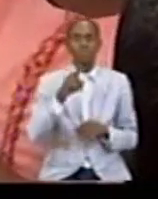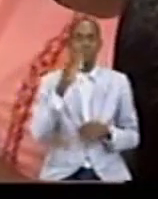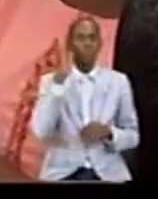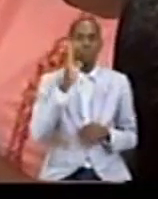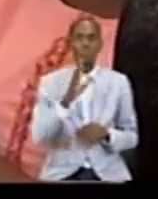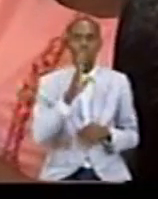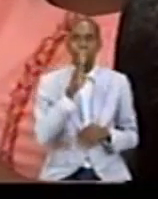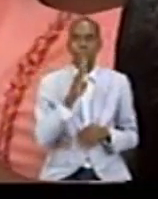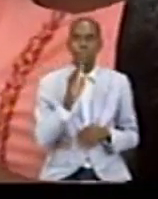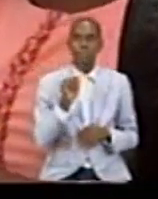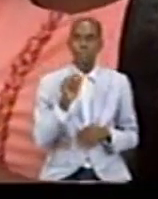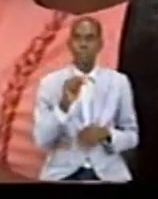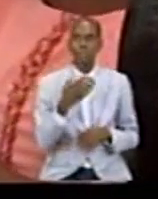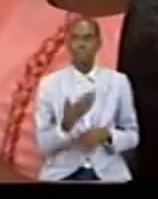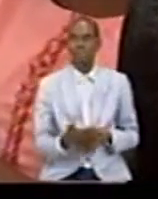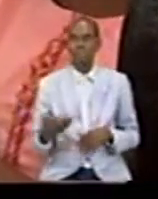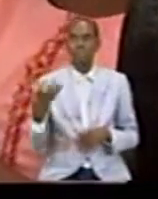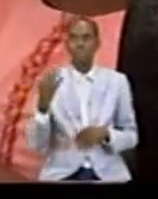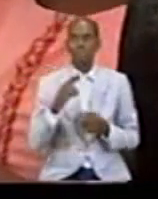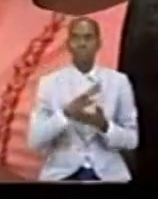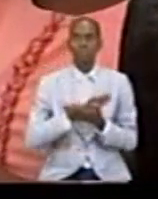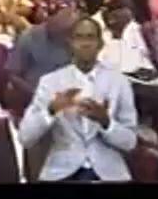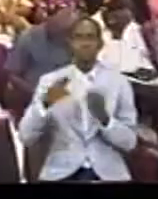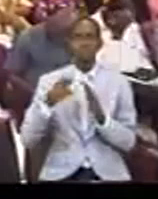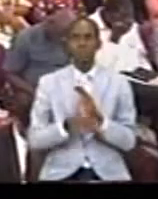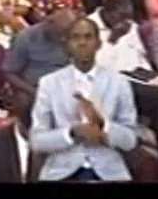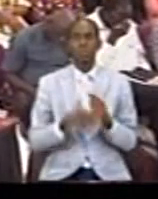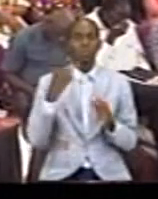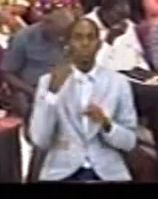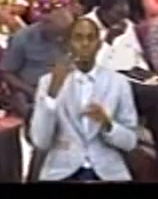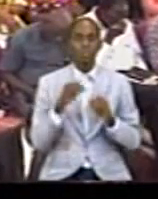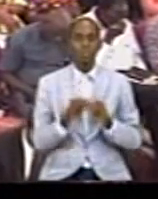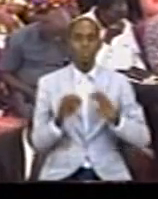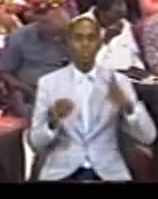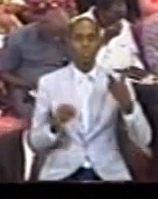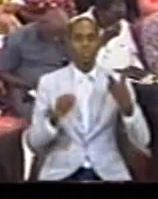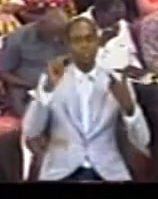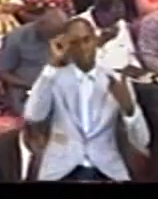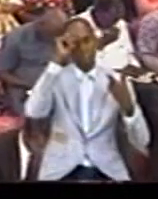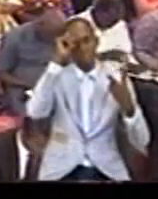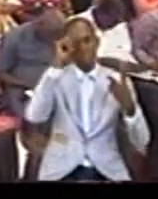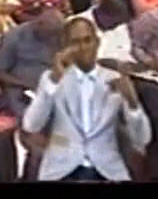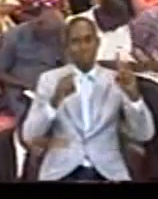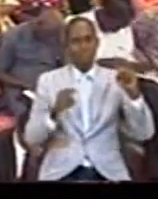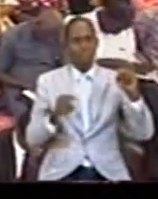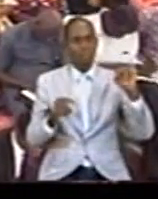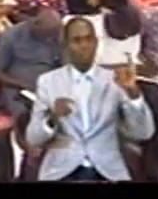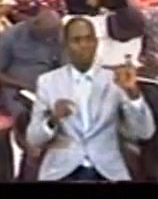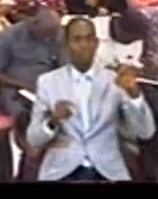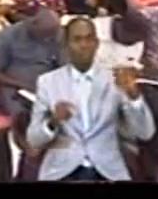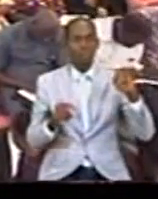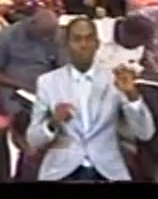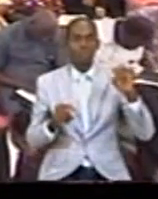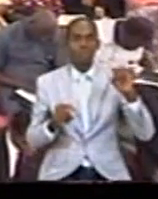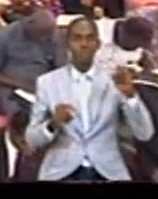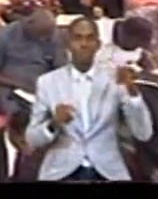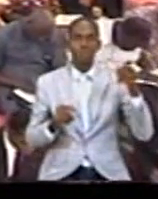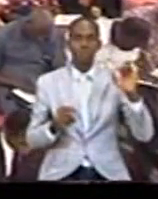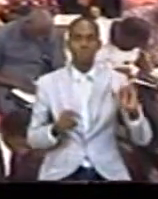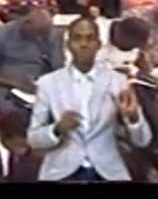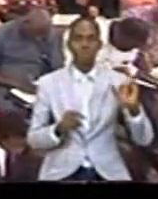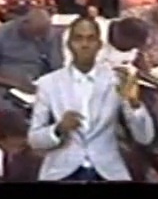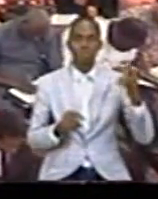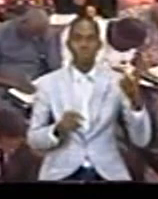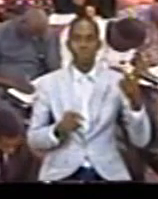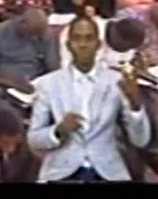of righteousness. We're looking at 2 Timothy chapter 2. 2 Timothy chapter 2.